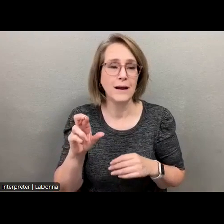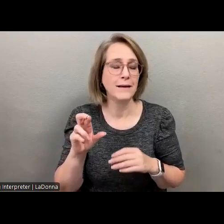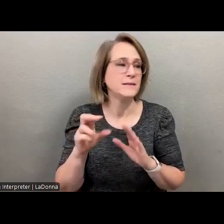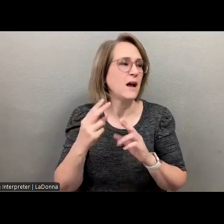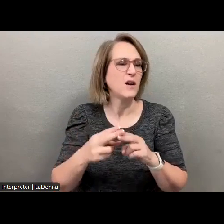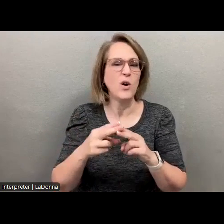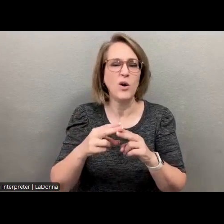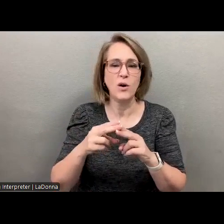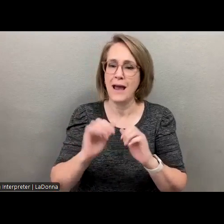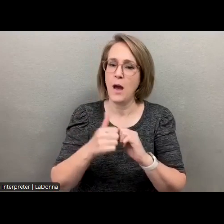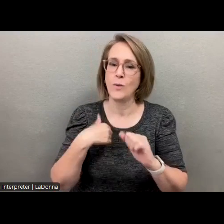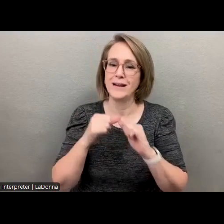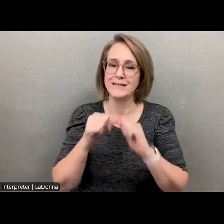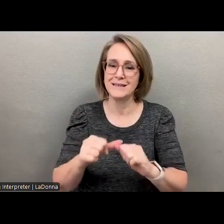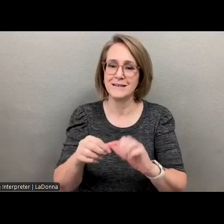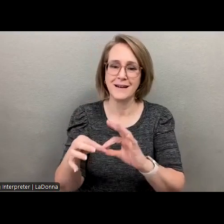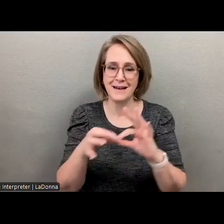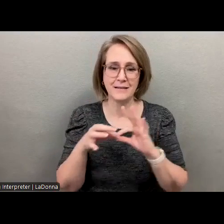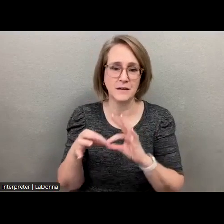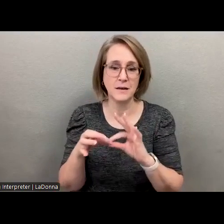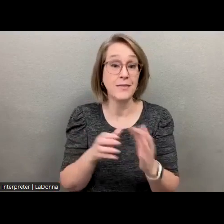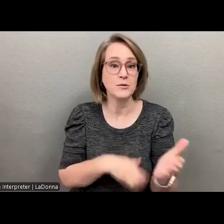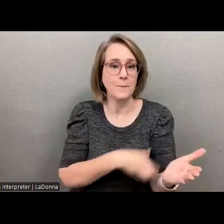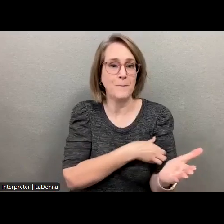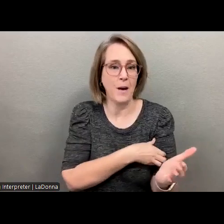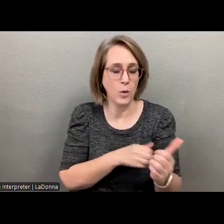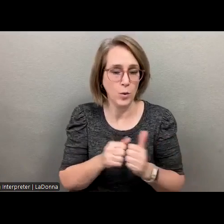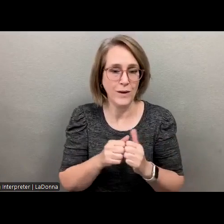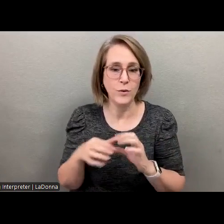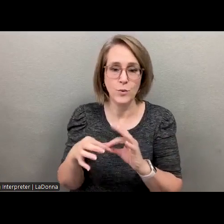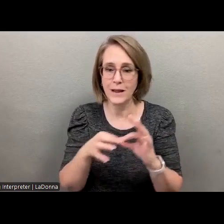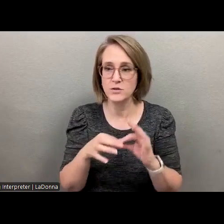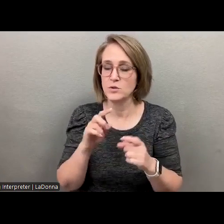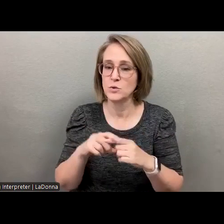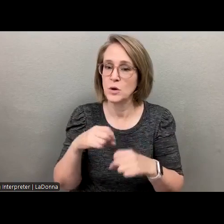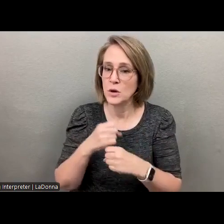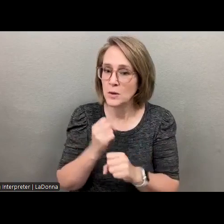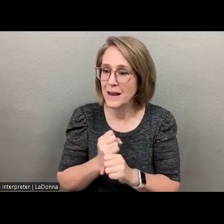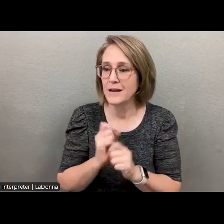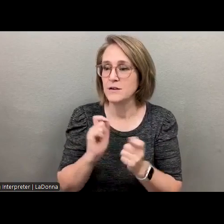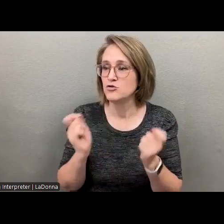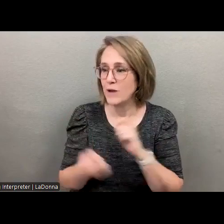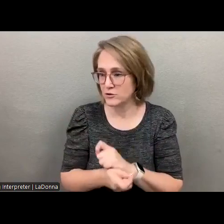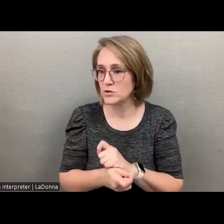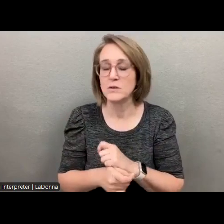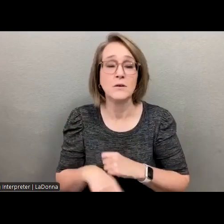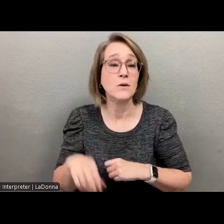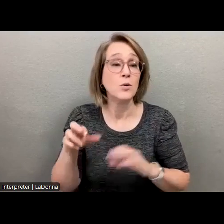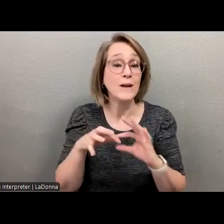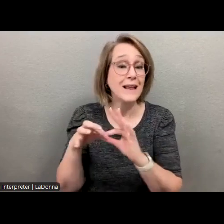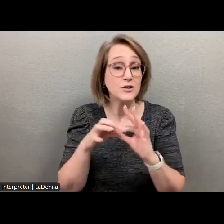being connected. There's power in relationship, power to create change. Relationship, by